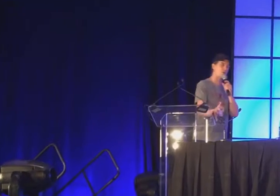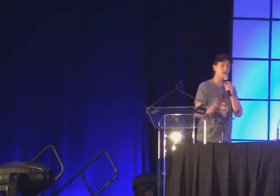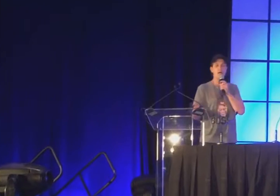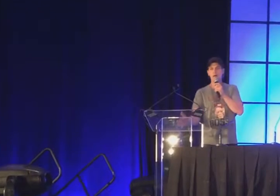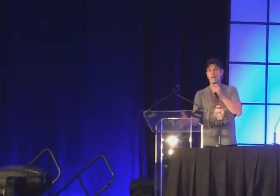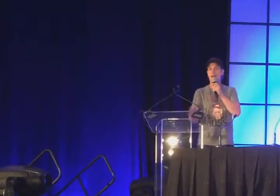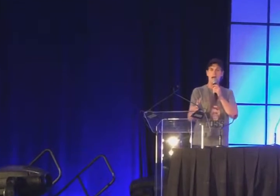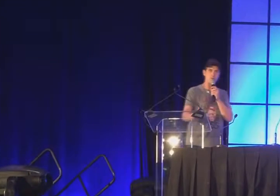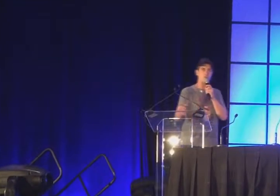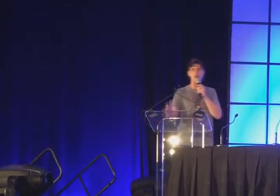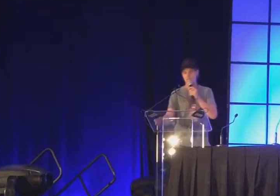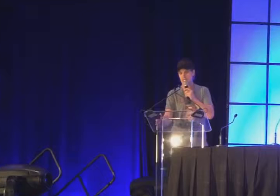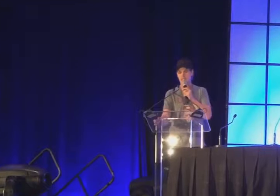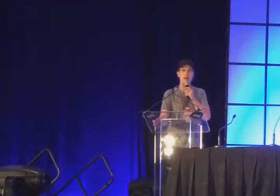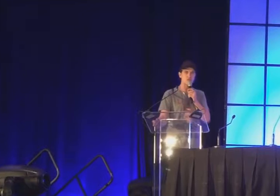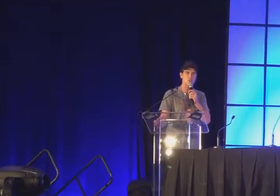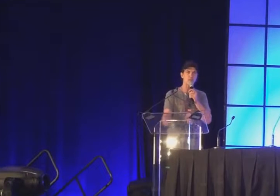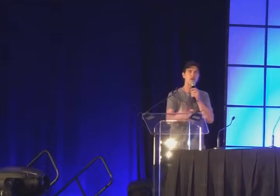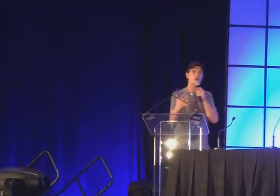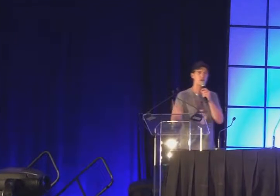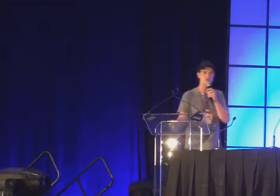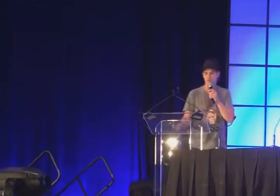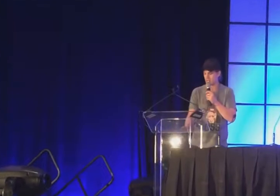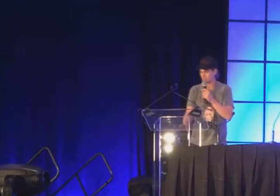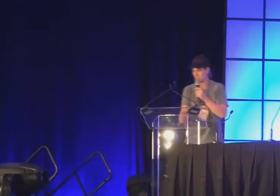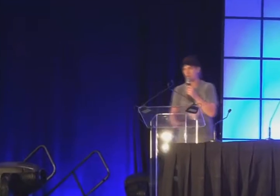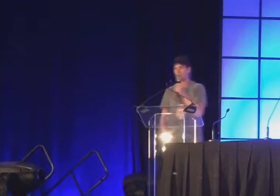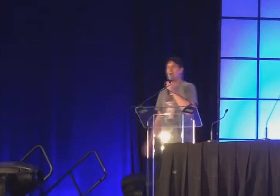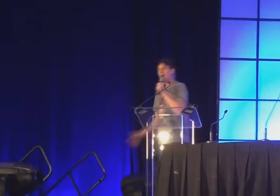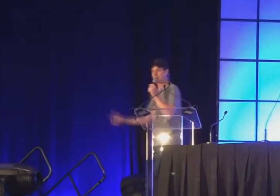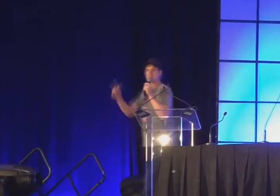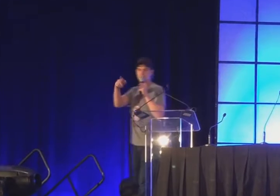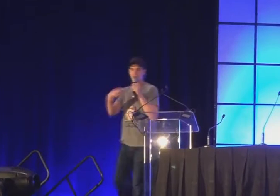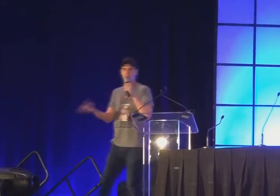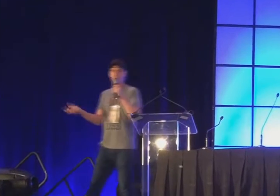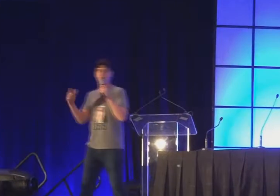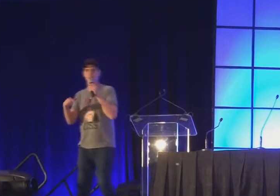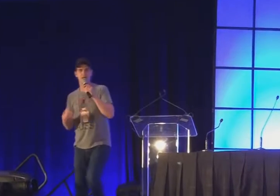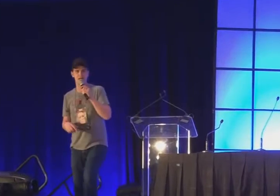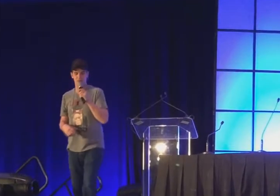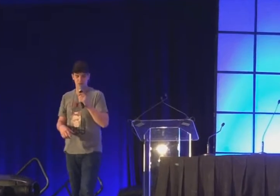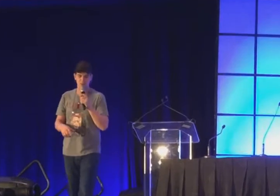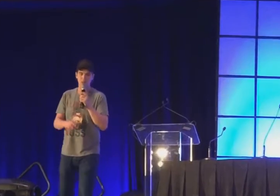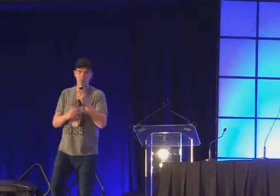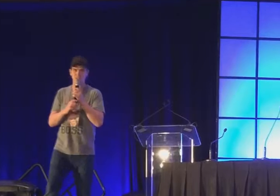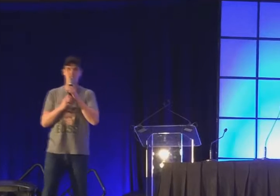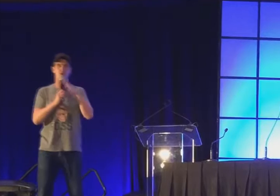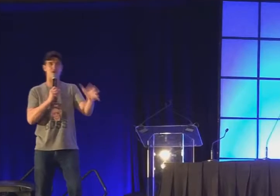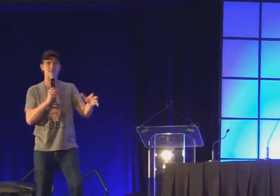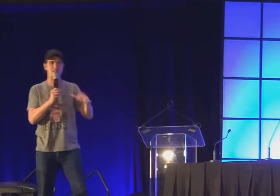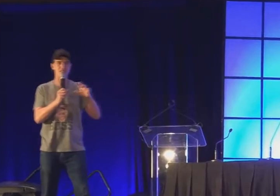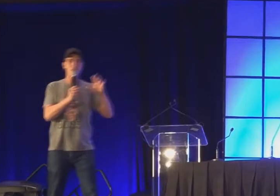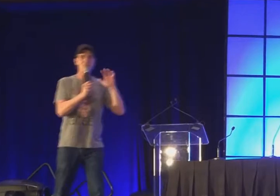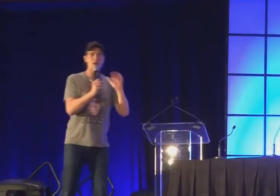at that point, again, I had been watching 90210 and I was a fan of the show, and I just actually rewatching that now on Hulu, which